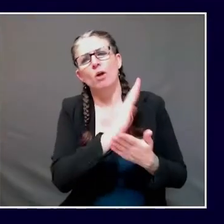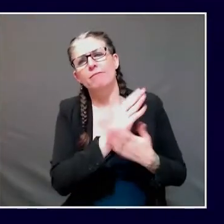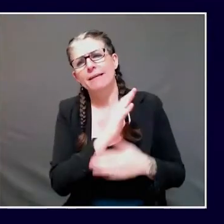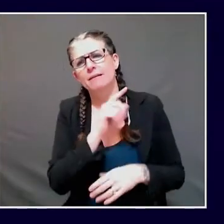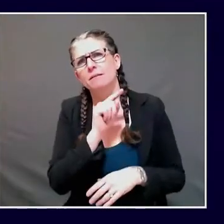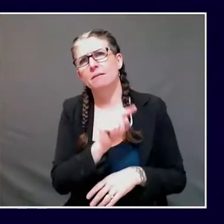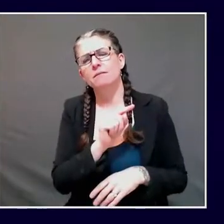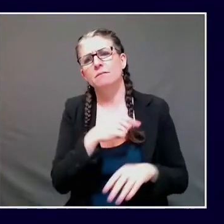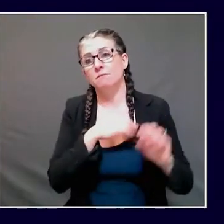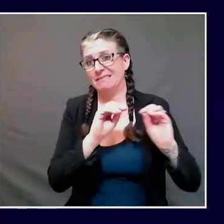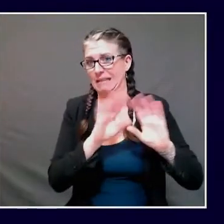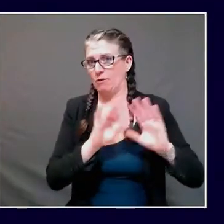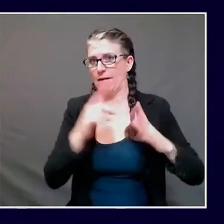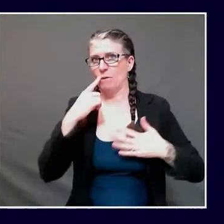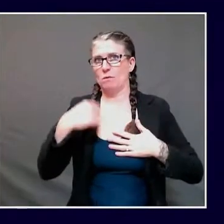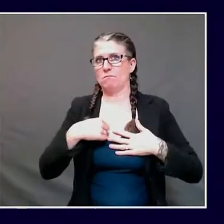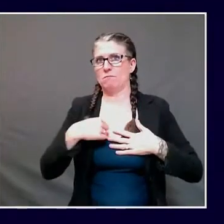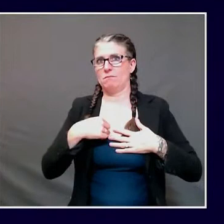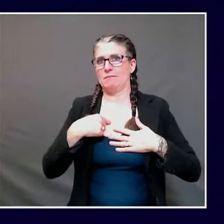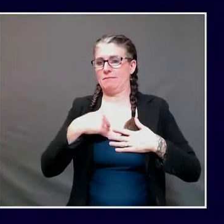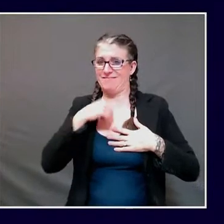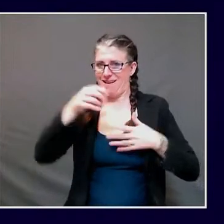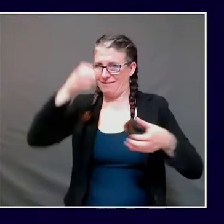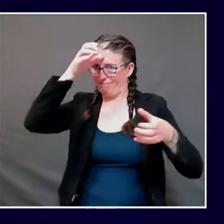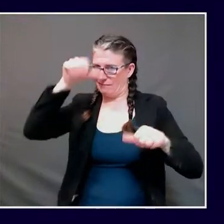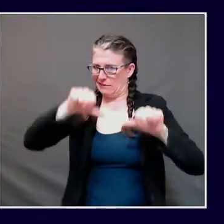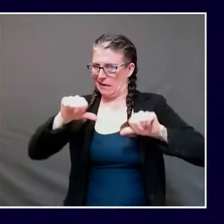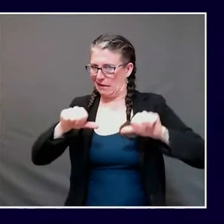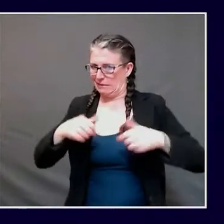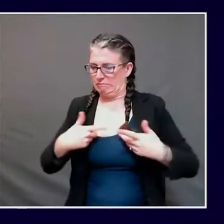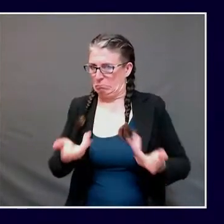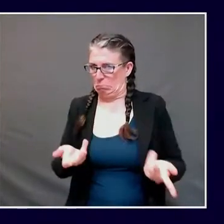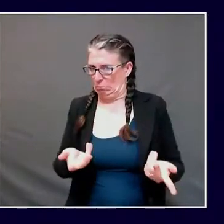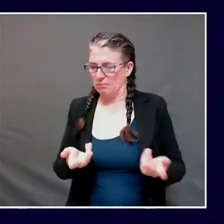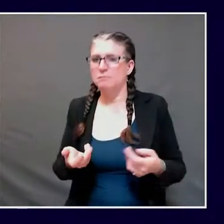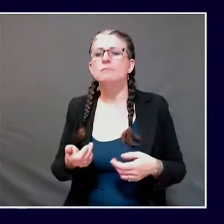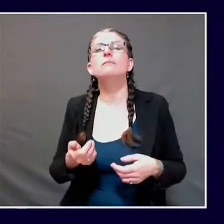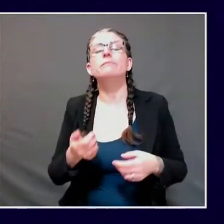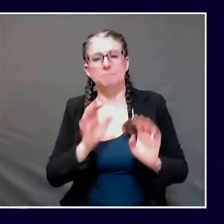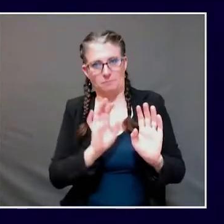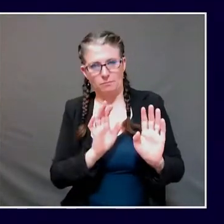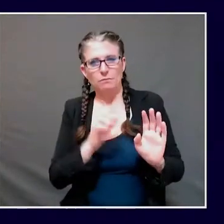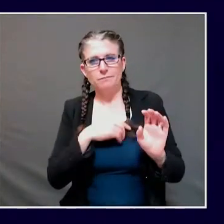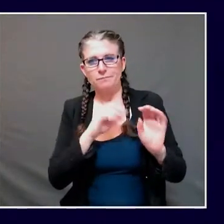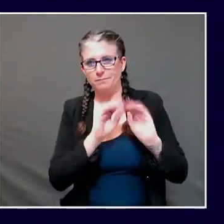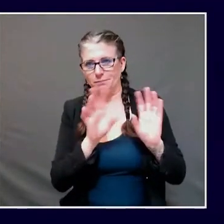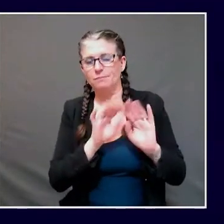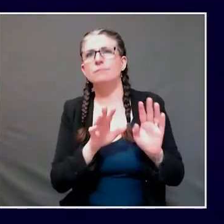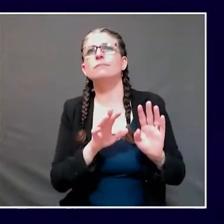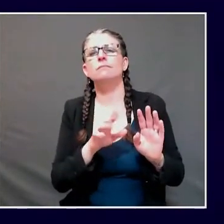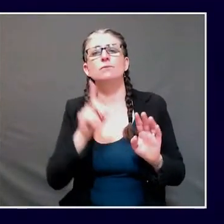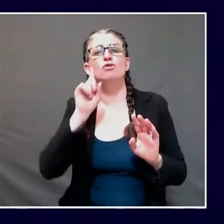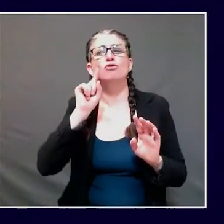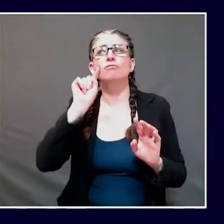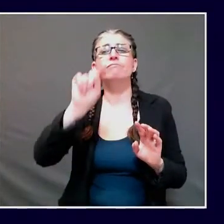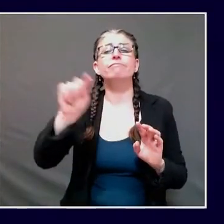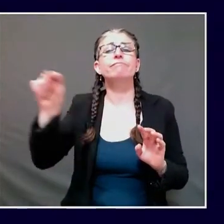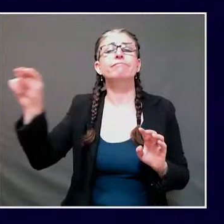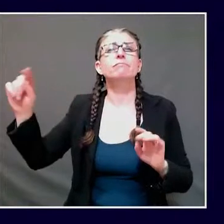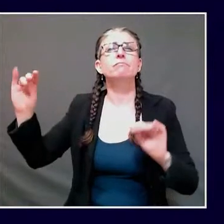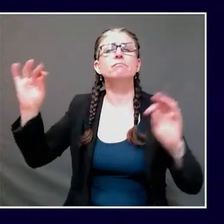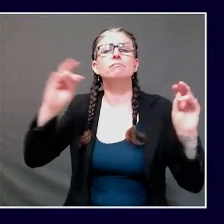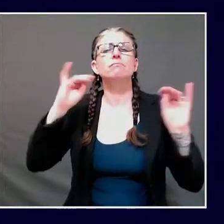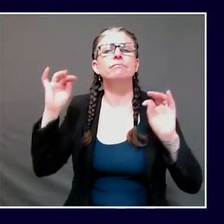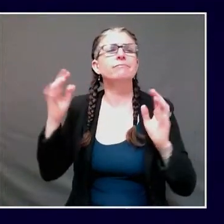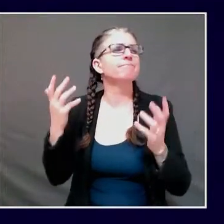I get this. But there's also been discussion, for months now, but that there are different